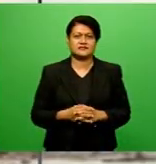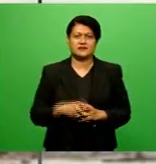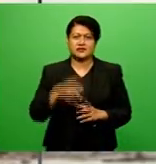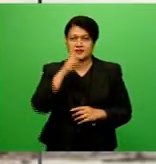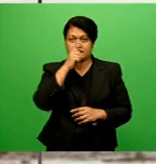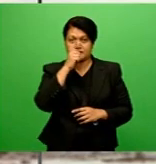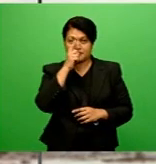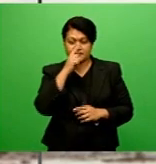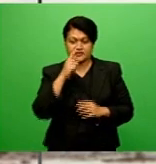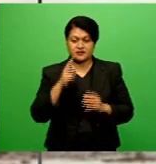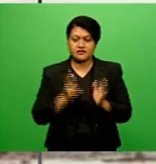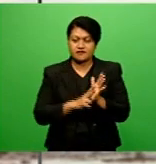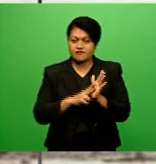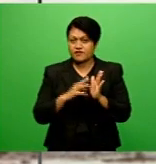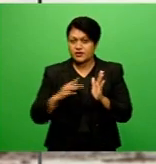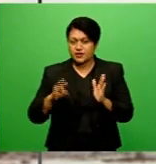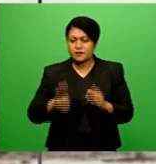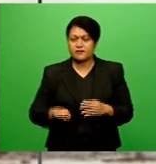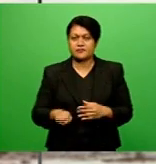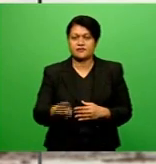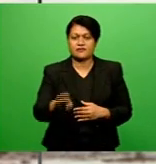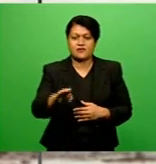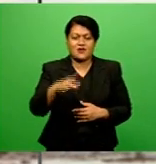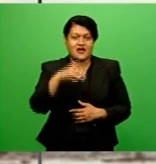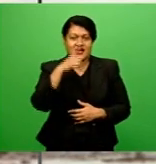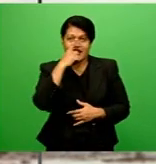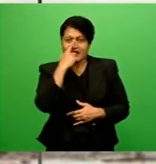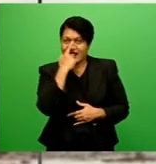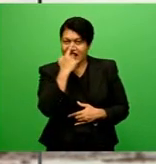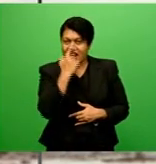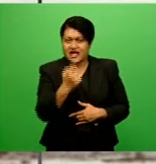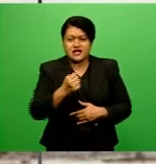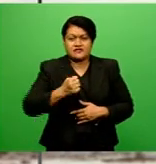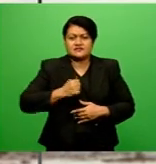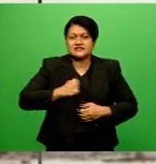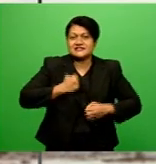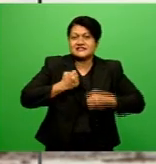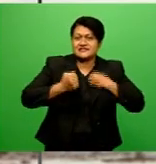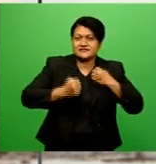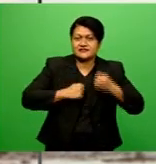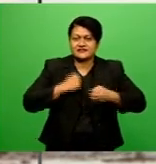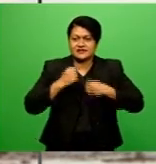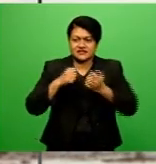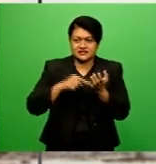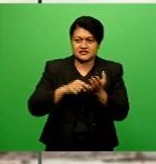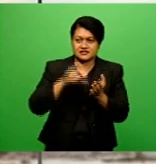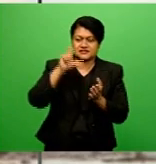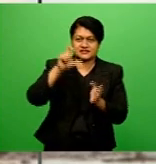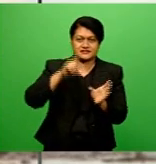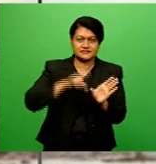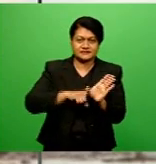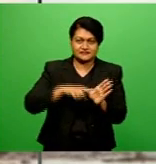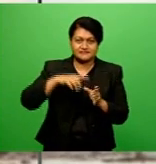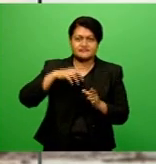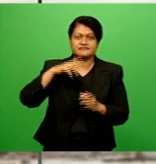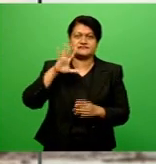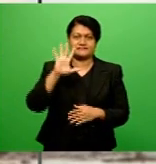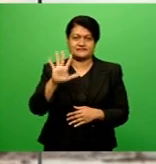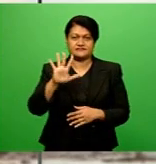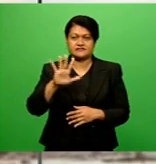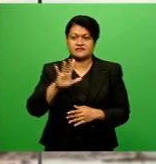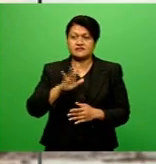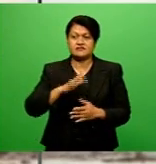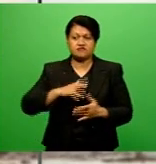Villagers of Votua and Boa are counting their lucky stars after surviving the wrath of tropical cyclone Yasa.